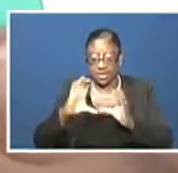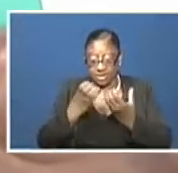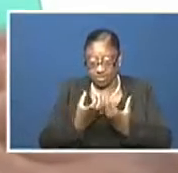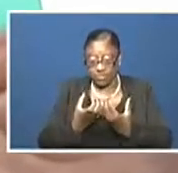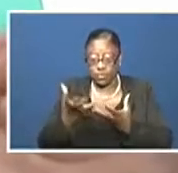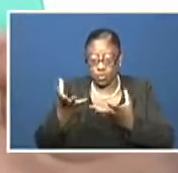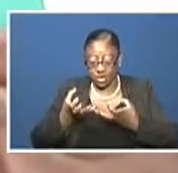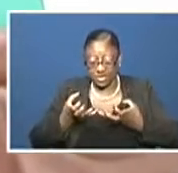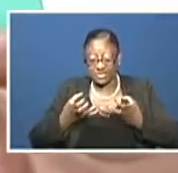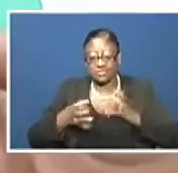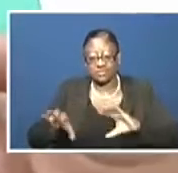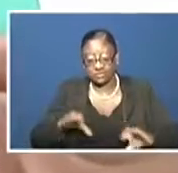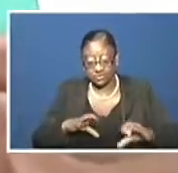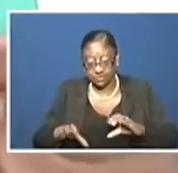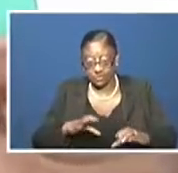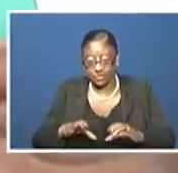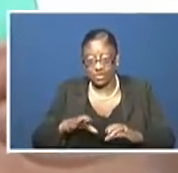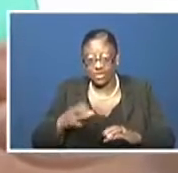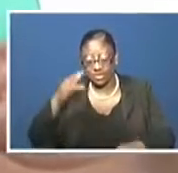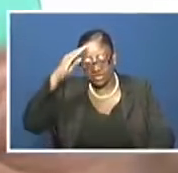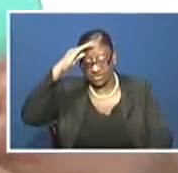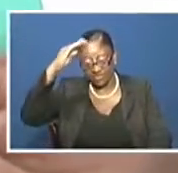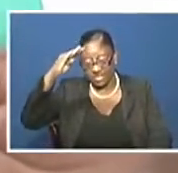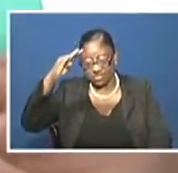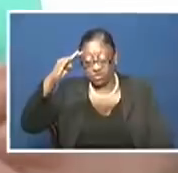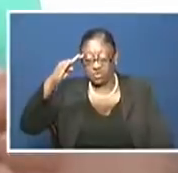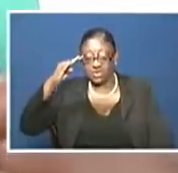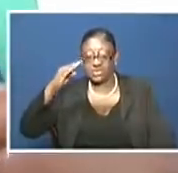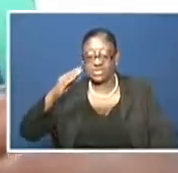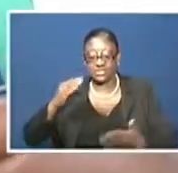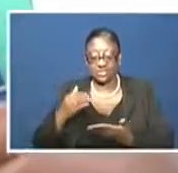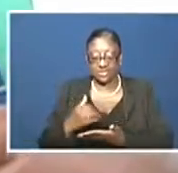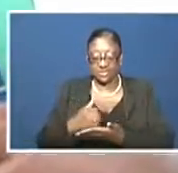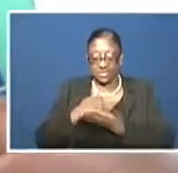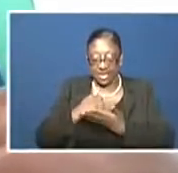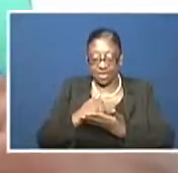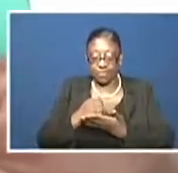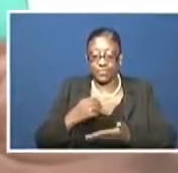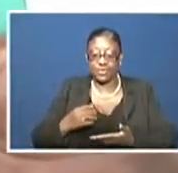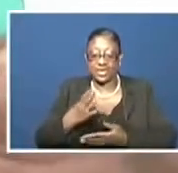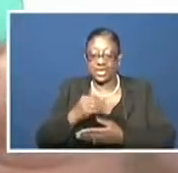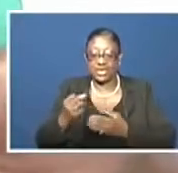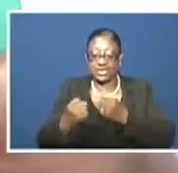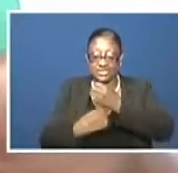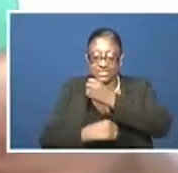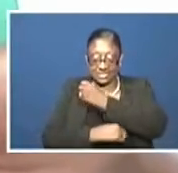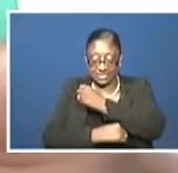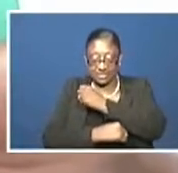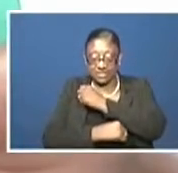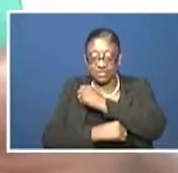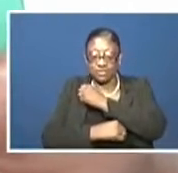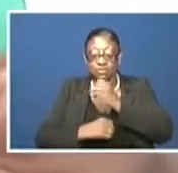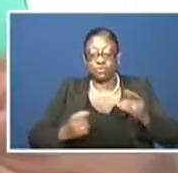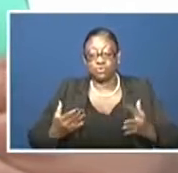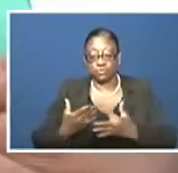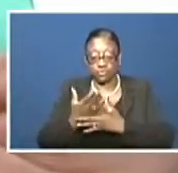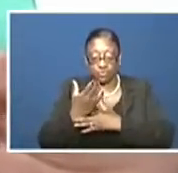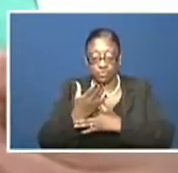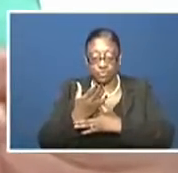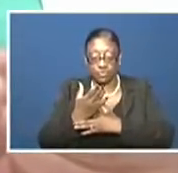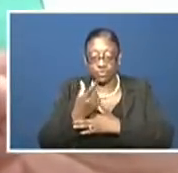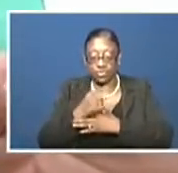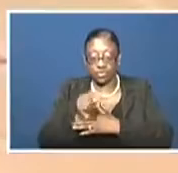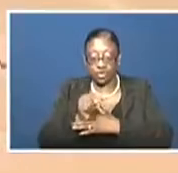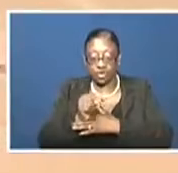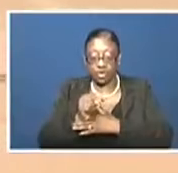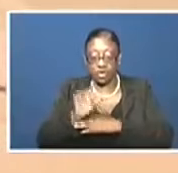realized the Royal Bahamas Defense Force has been aggressive in assisting entities throughout the length and breadth of the Commonwealth